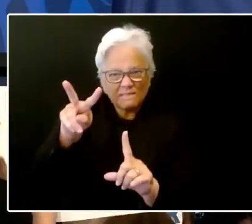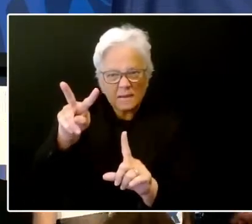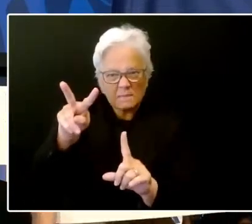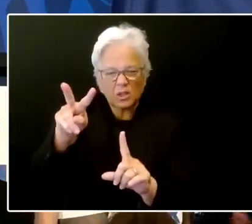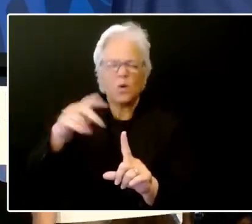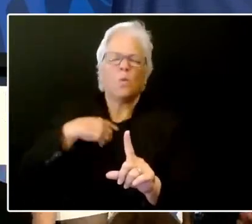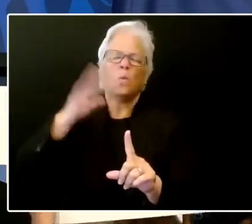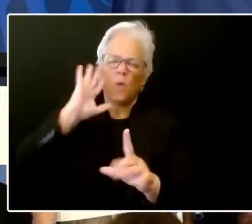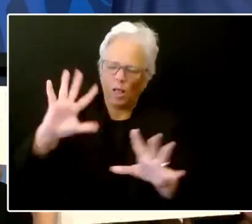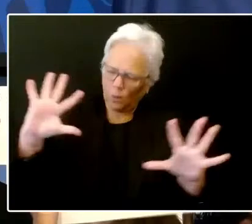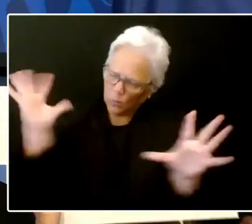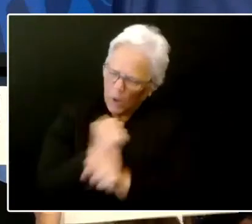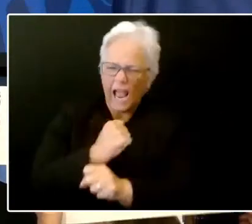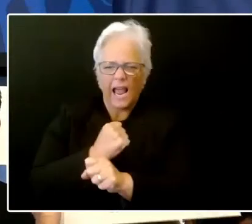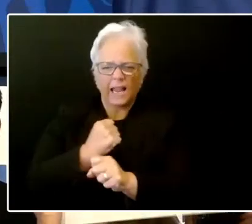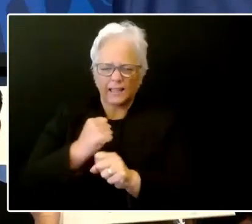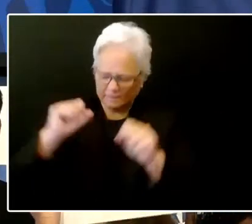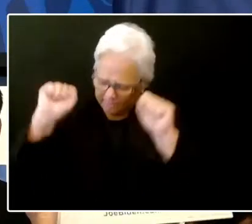We will win.